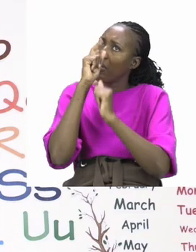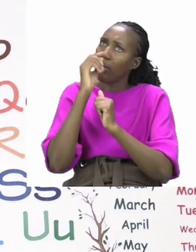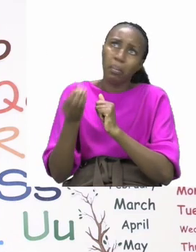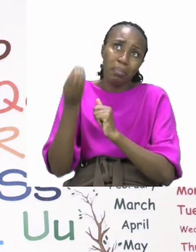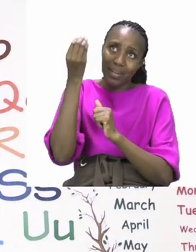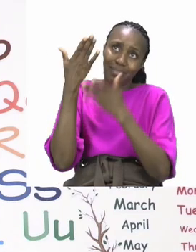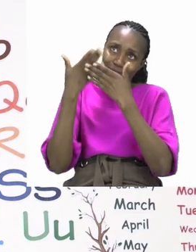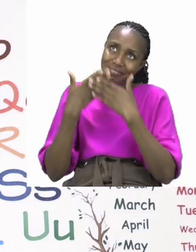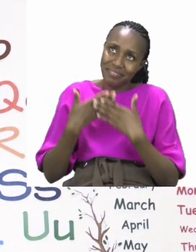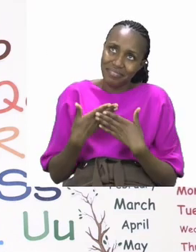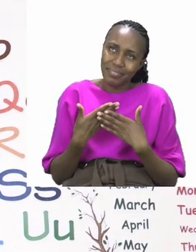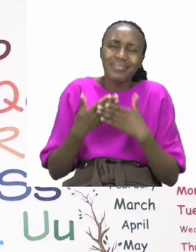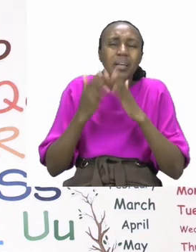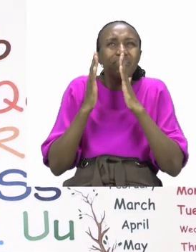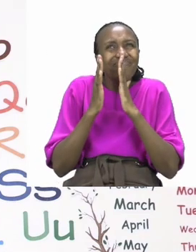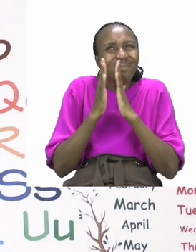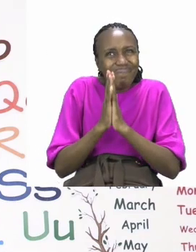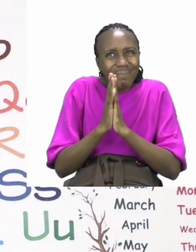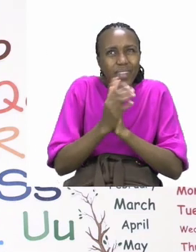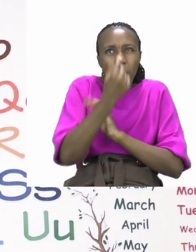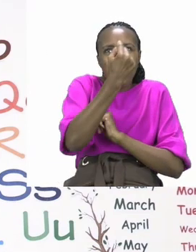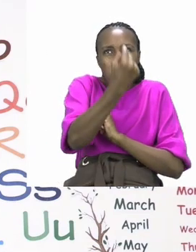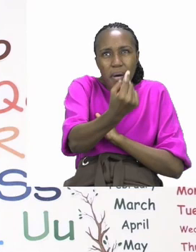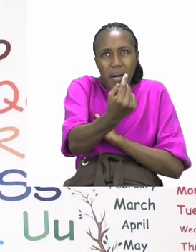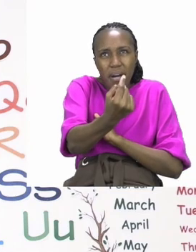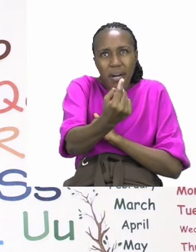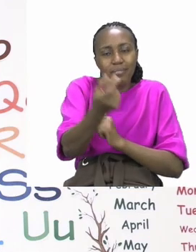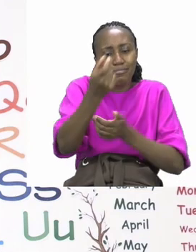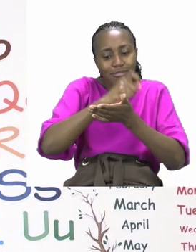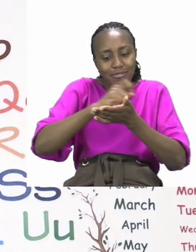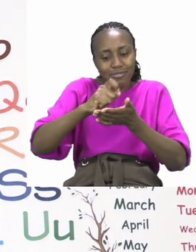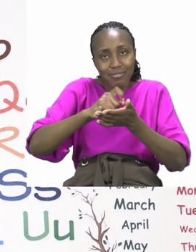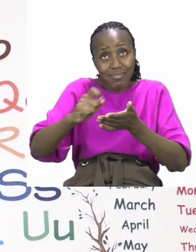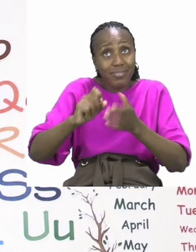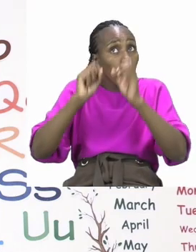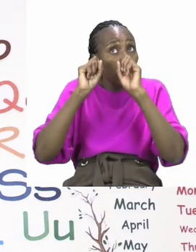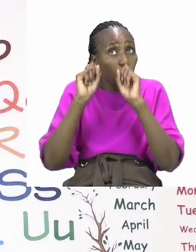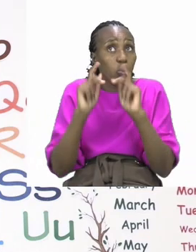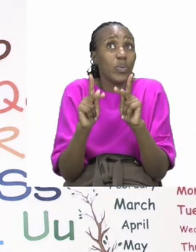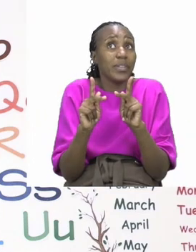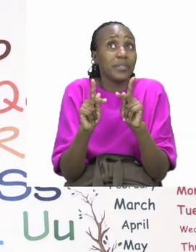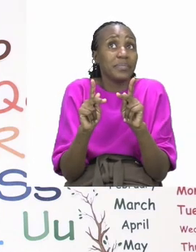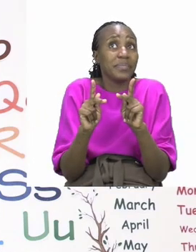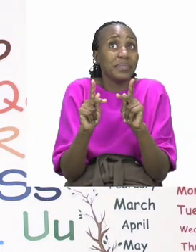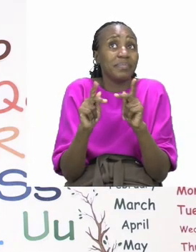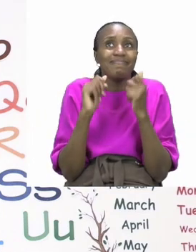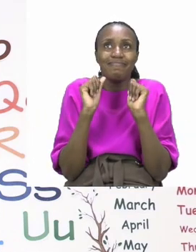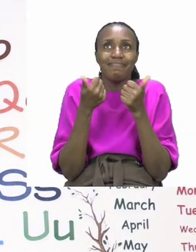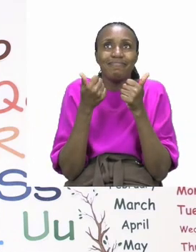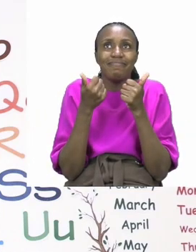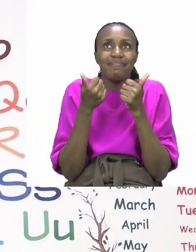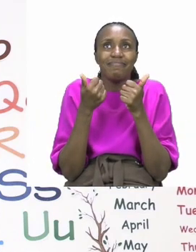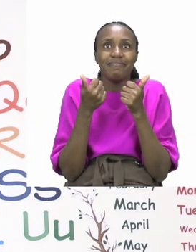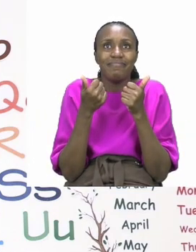help. But make sure, boys and girls, that you try your best to finish everything by yourself. So now that we are done